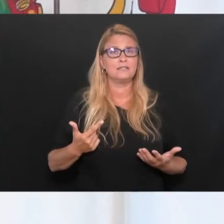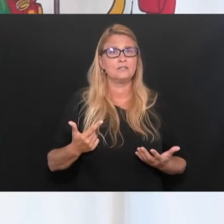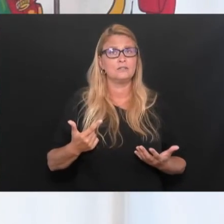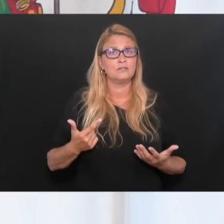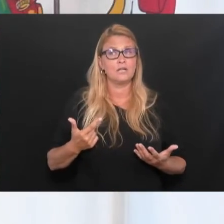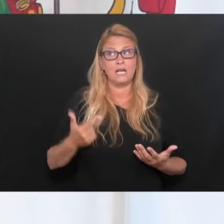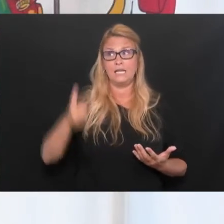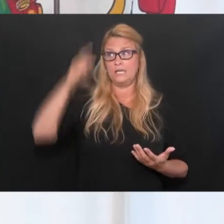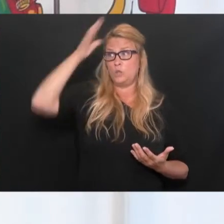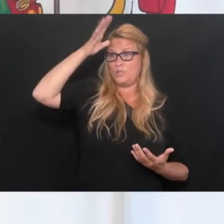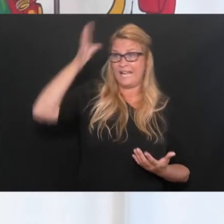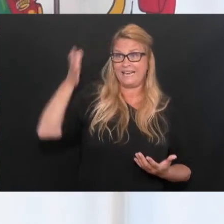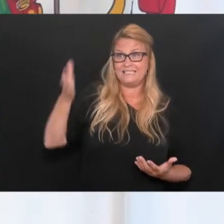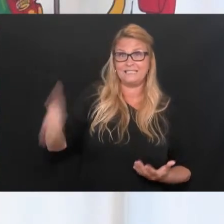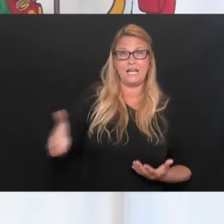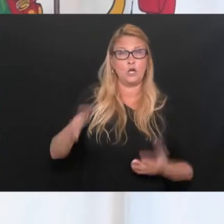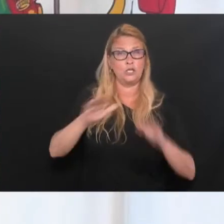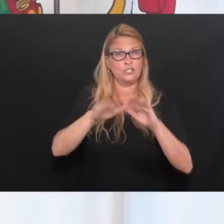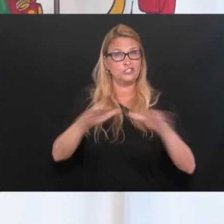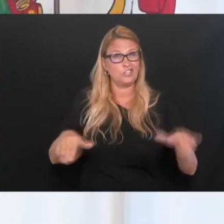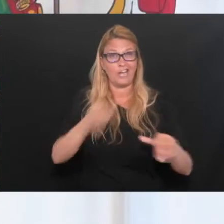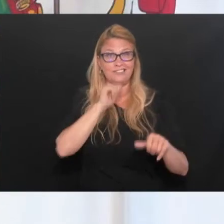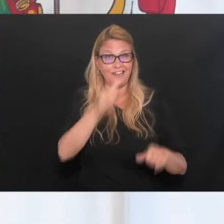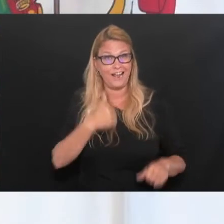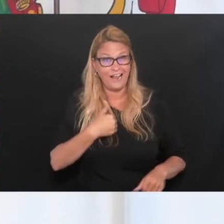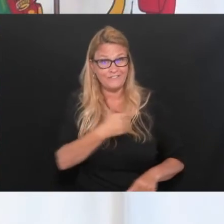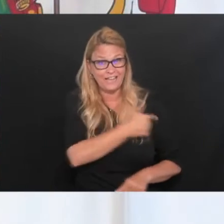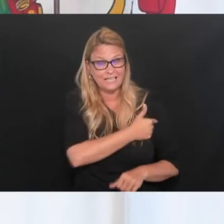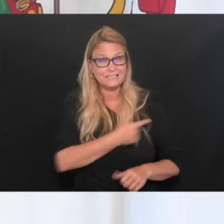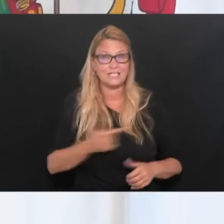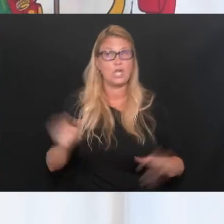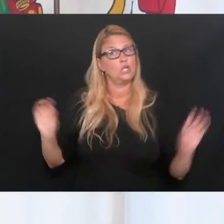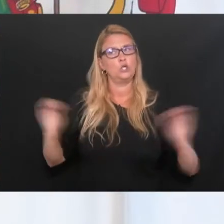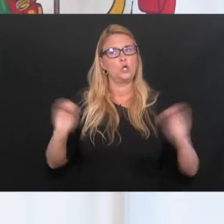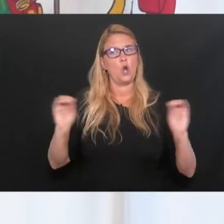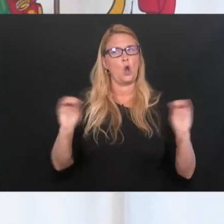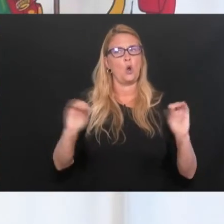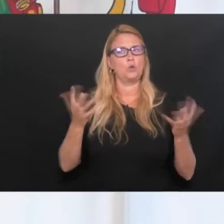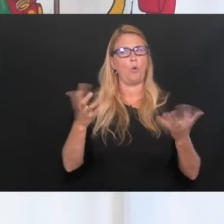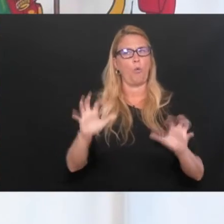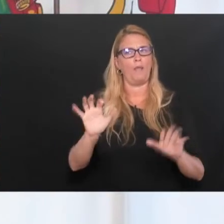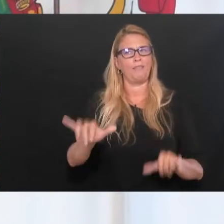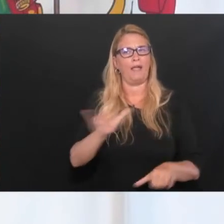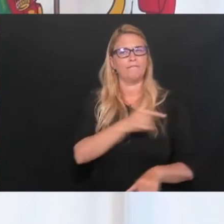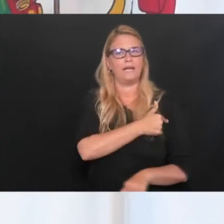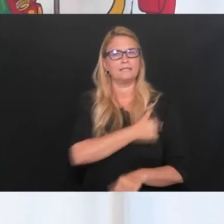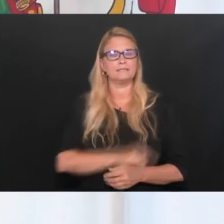is there and a child is not vaccinated and they're saying, no, I don't want to do this.